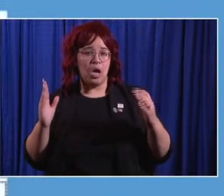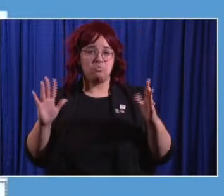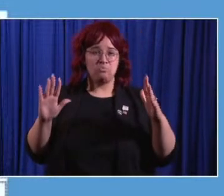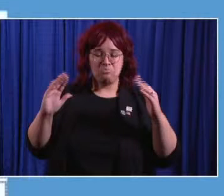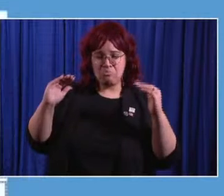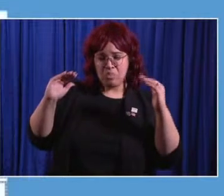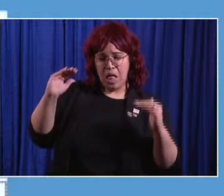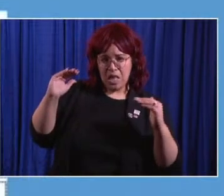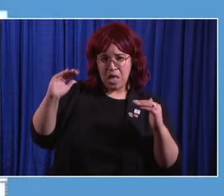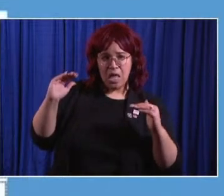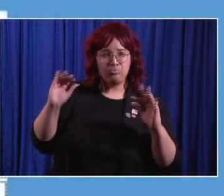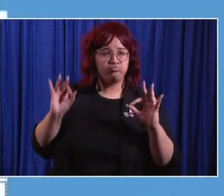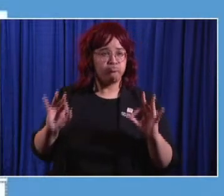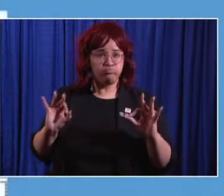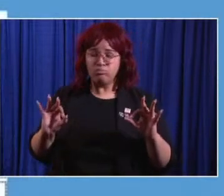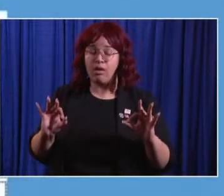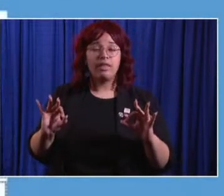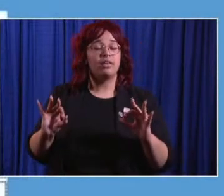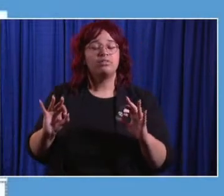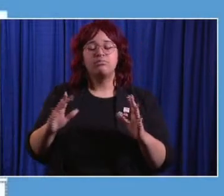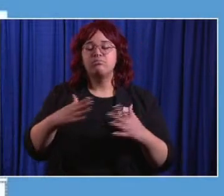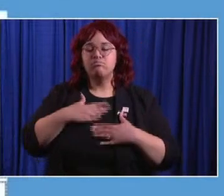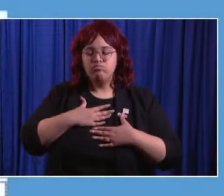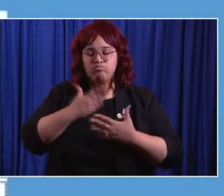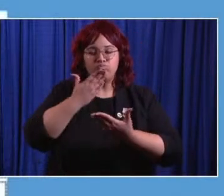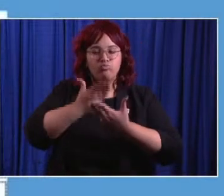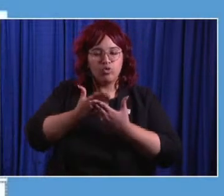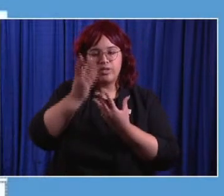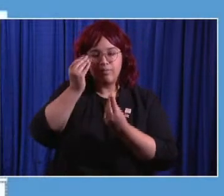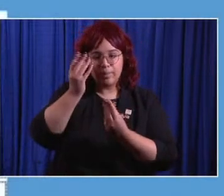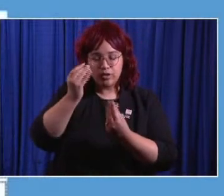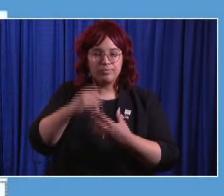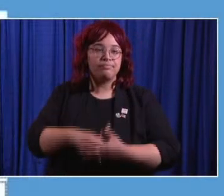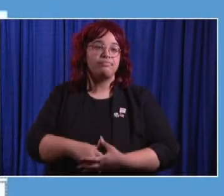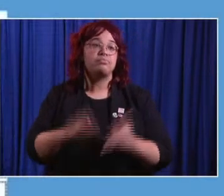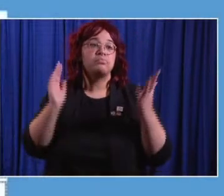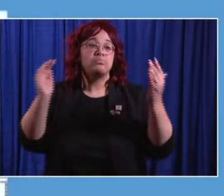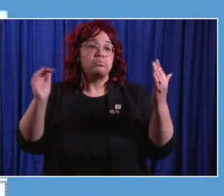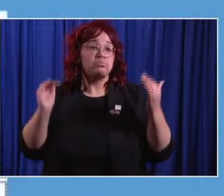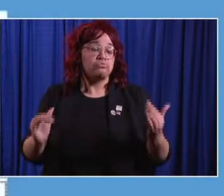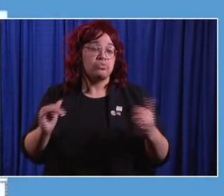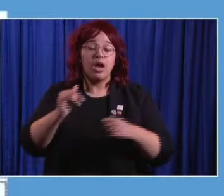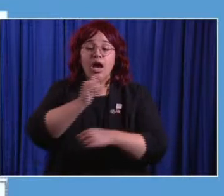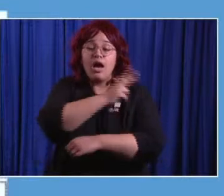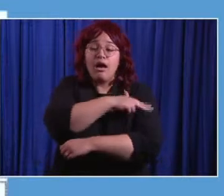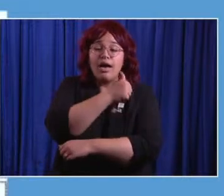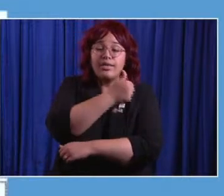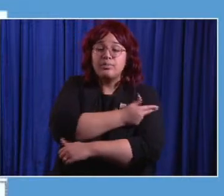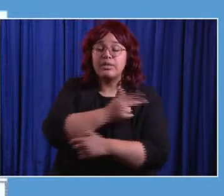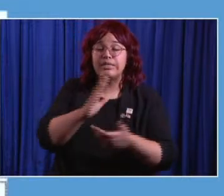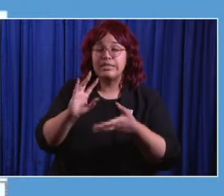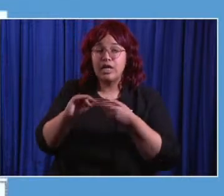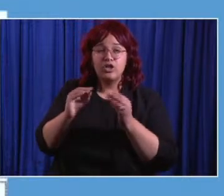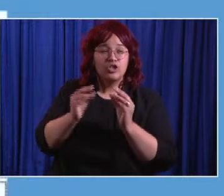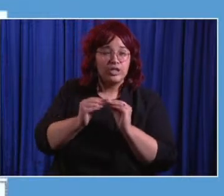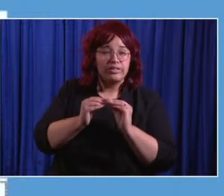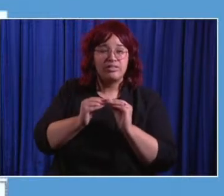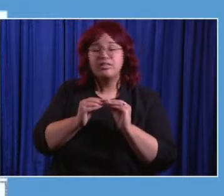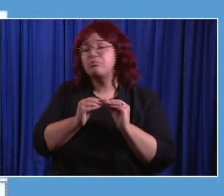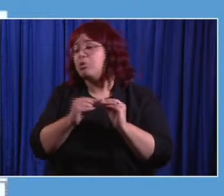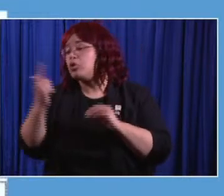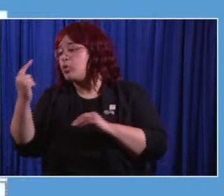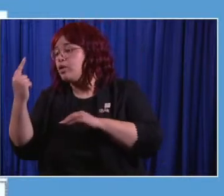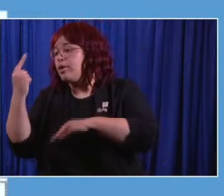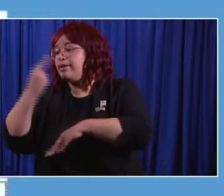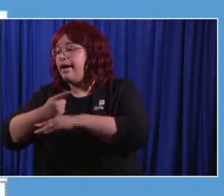very, very good news. Hospitalizations are a little bit less than the 21-day average. The ICU admissions